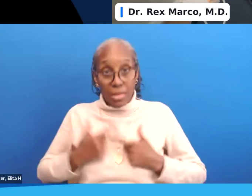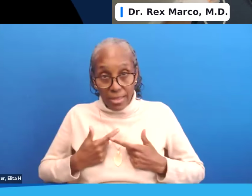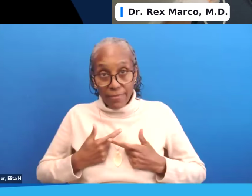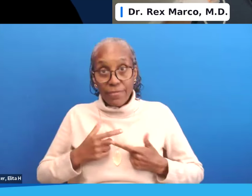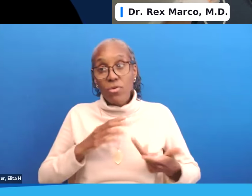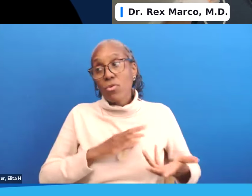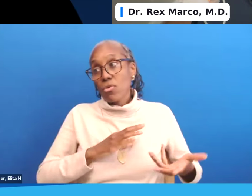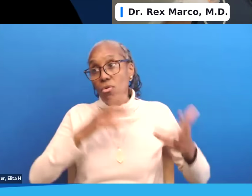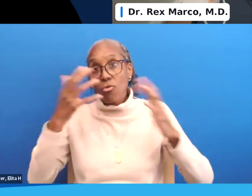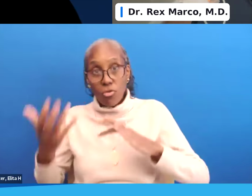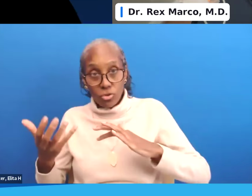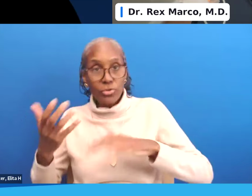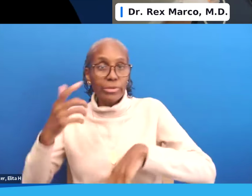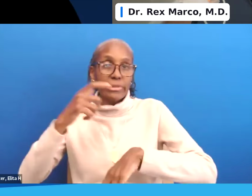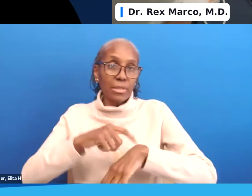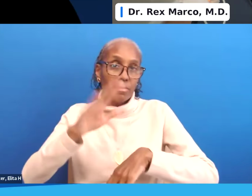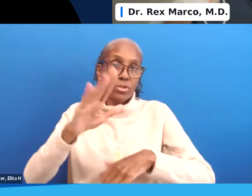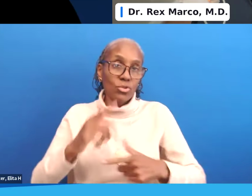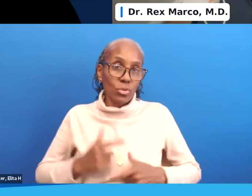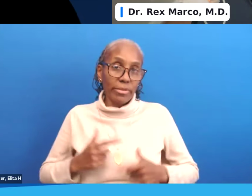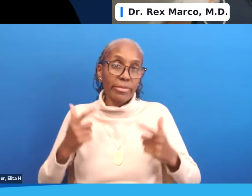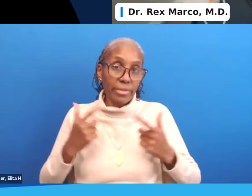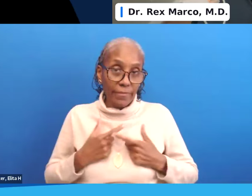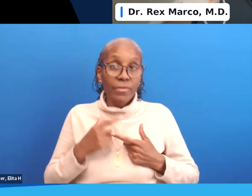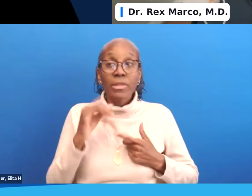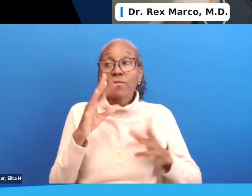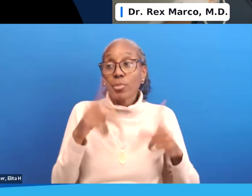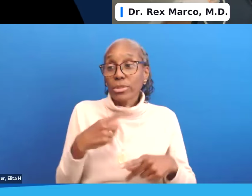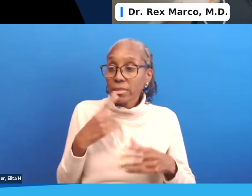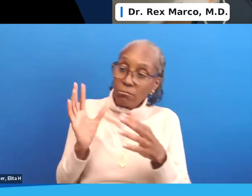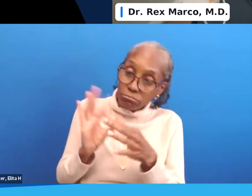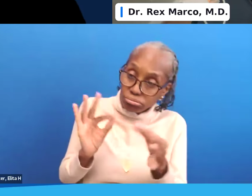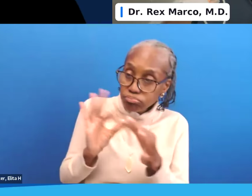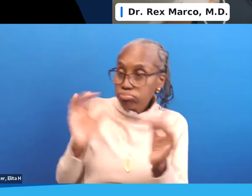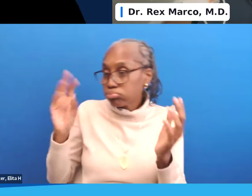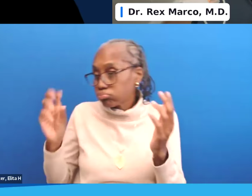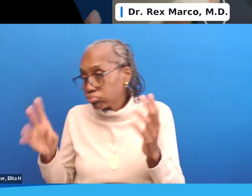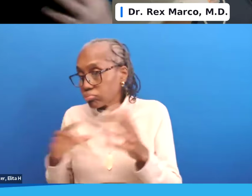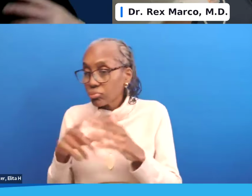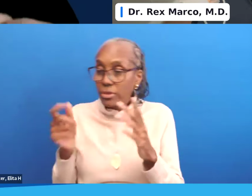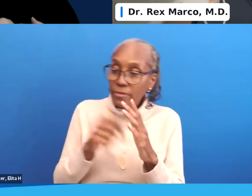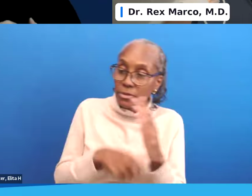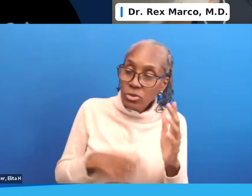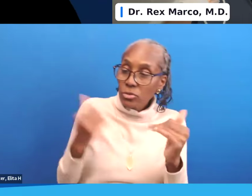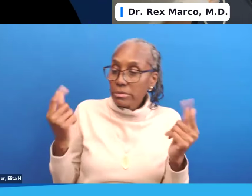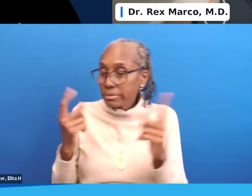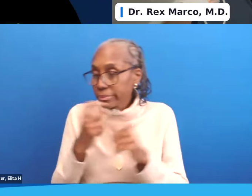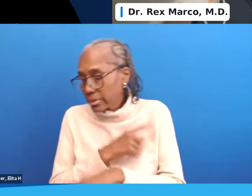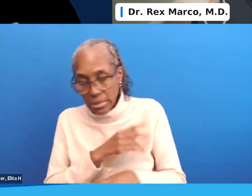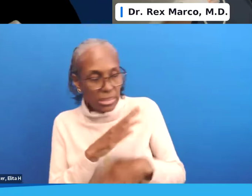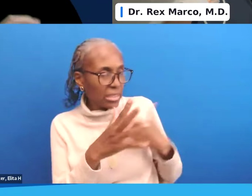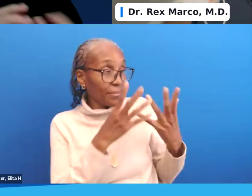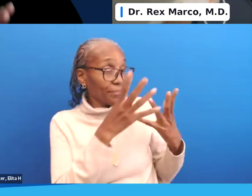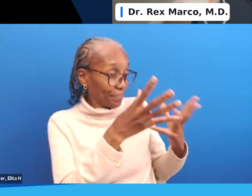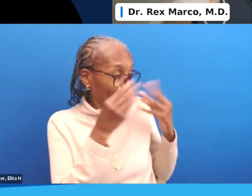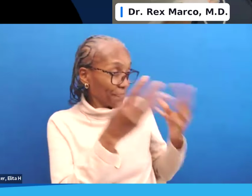of times in your life. So even if somebody's telling you something about this complex surgery that they did, it's so hard to take it